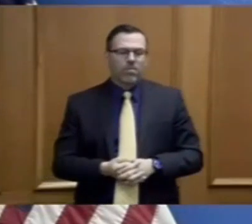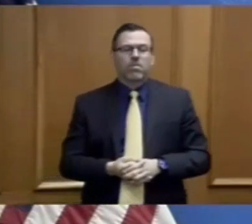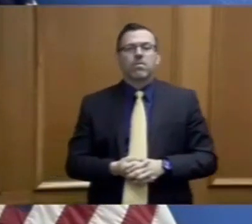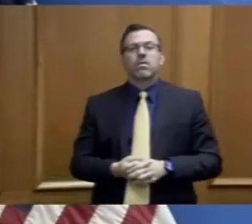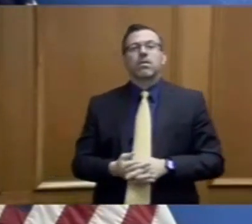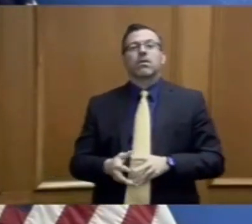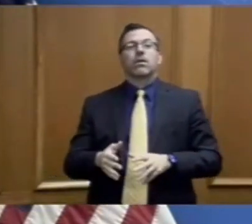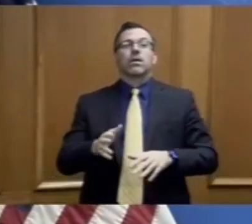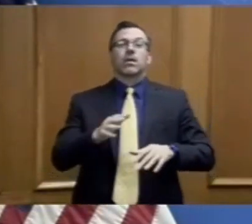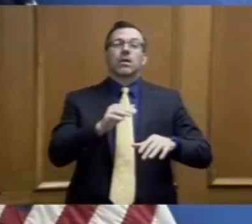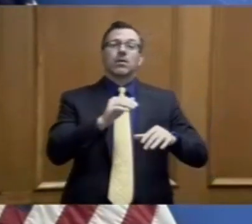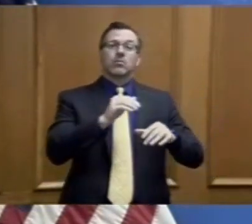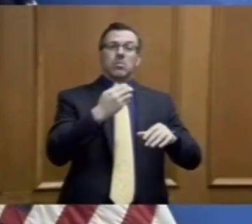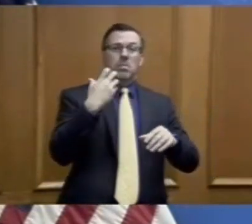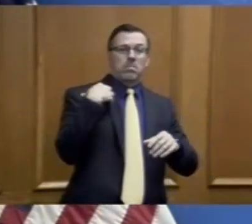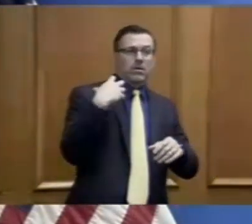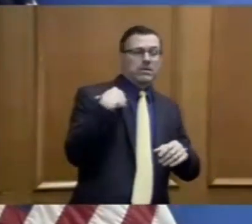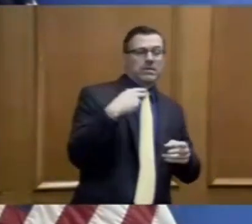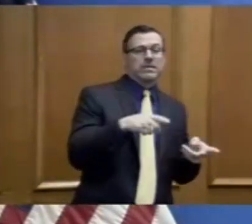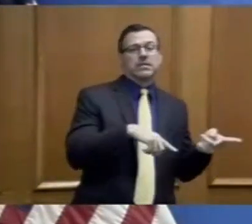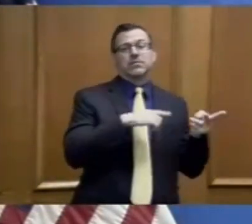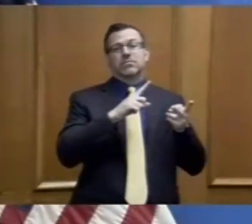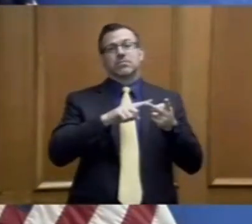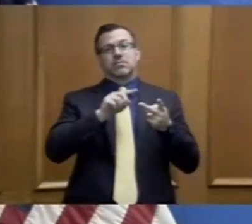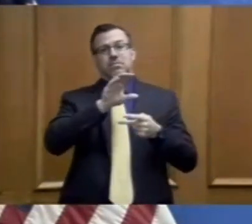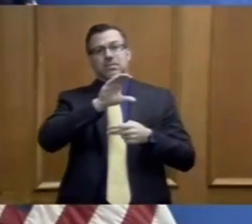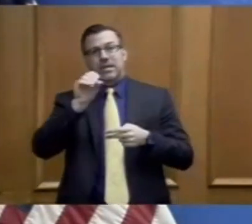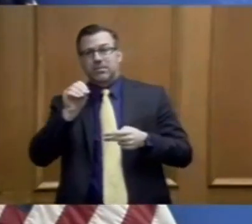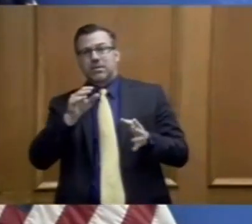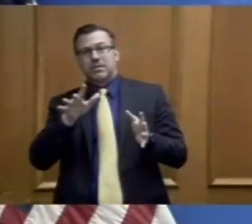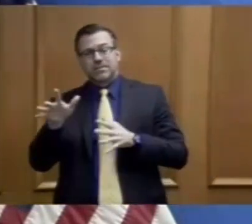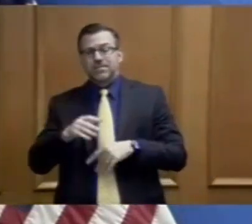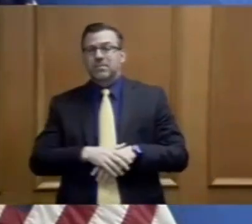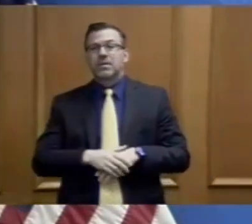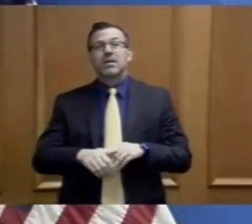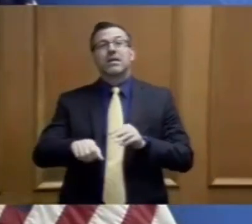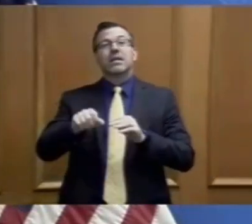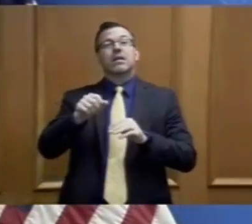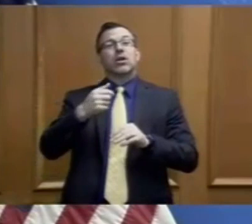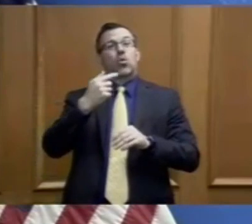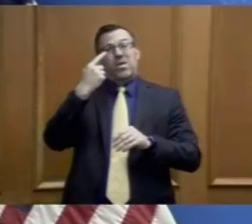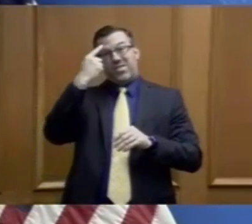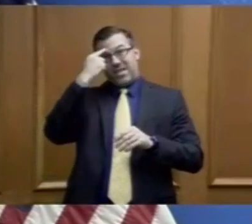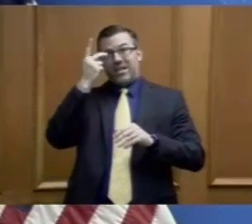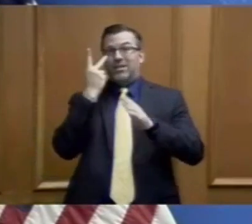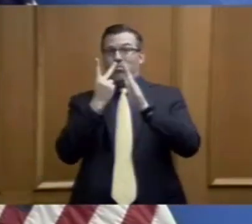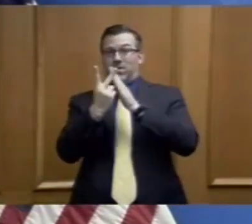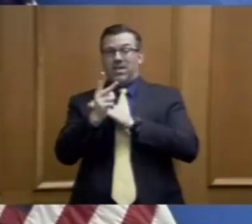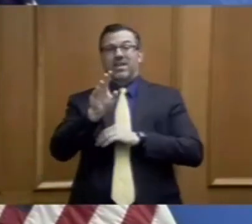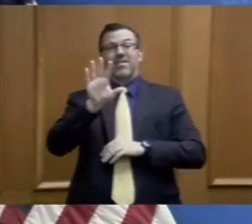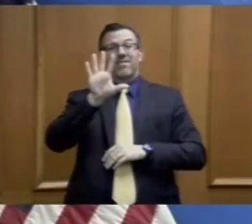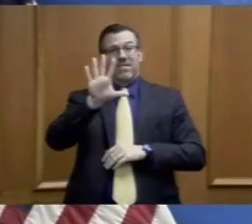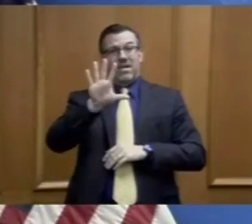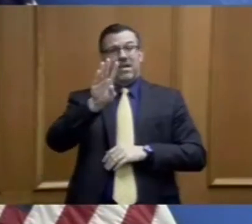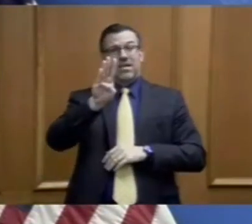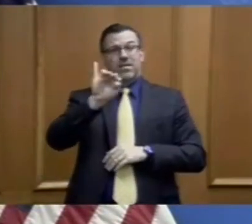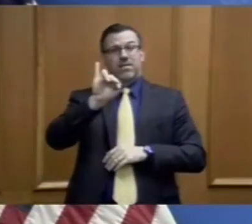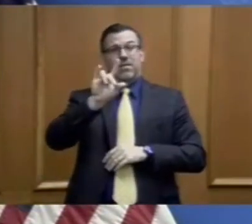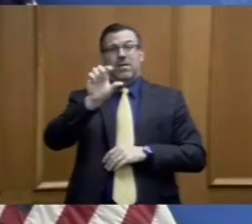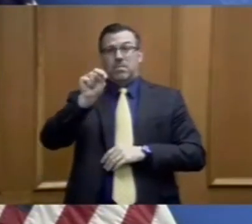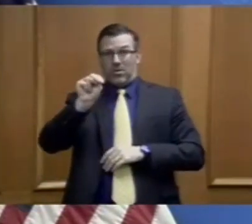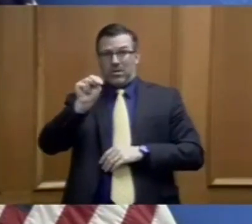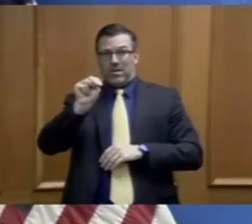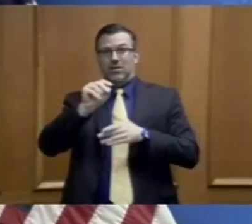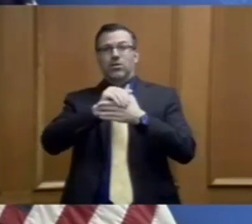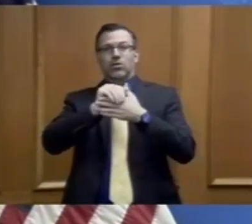employees struggle, state officials predict a $5 billion loss in the gross domestic product for